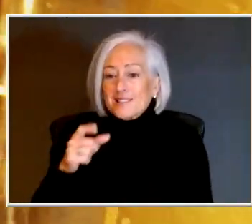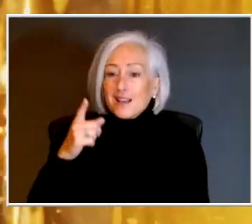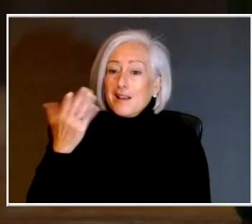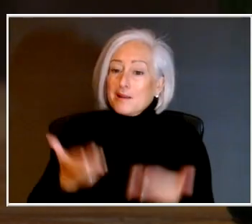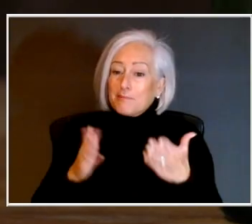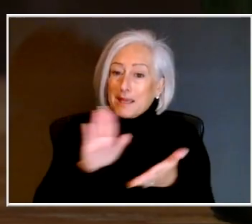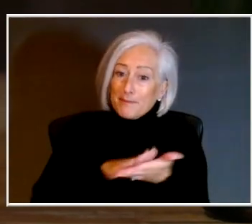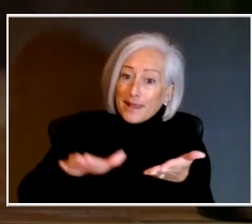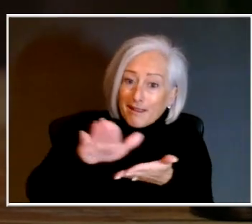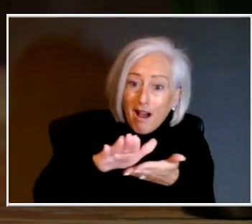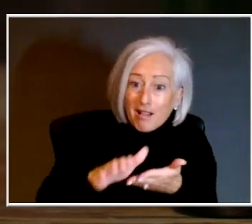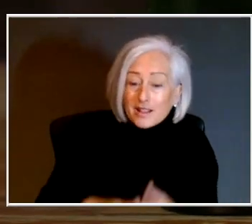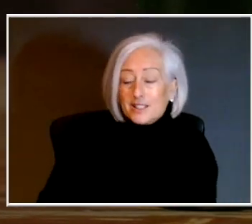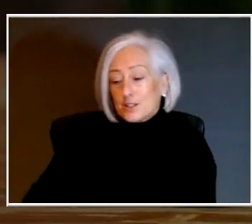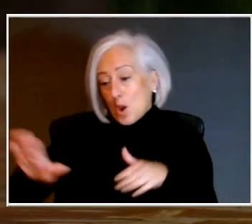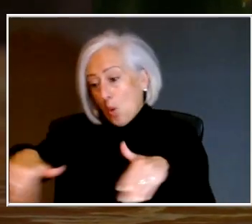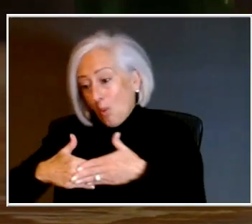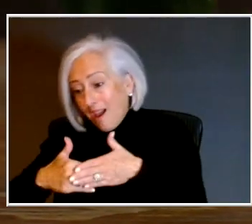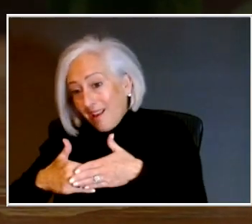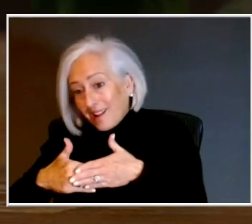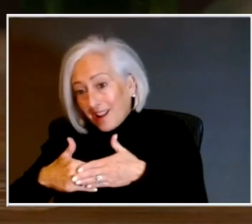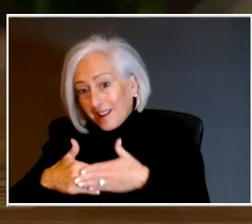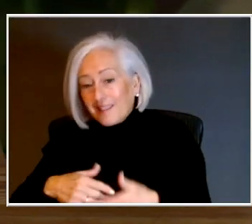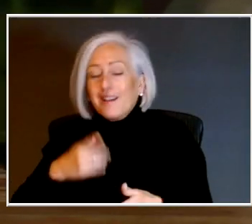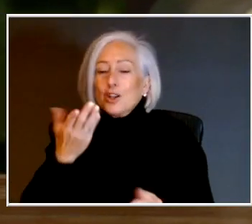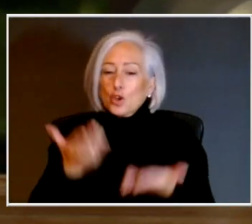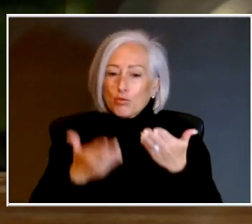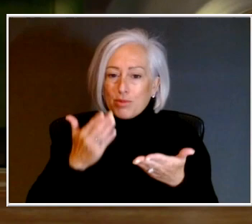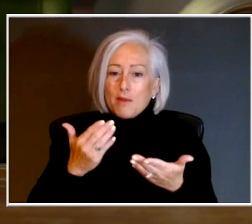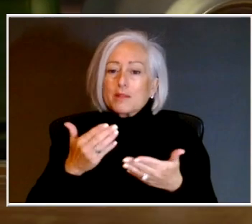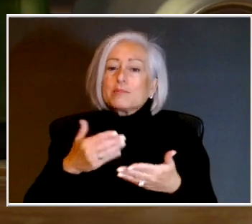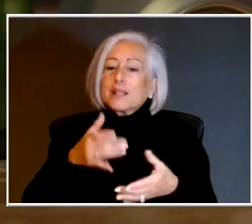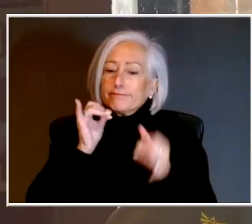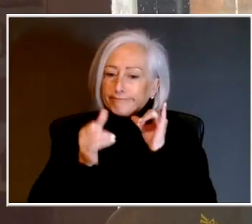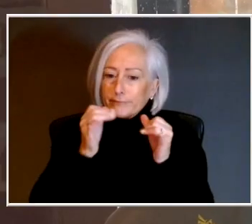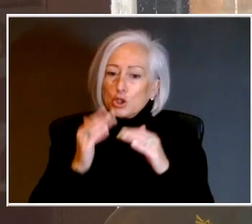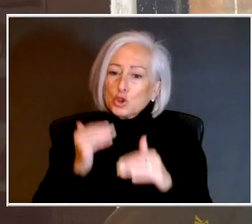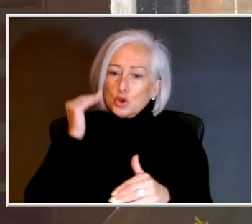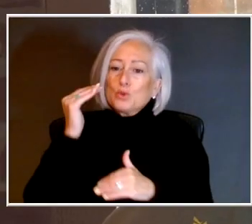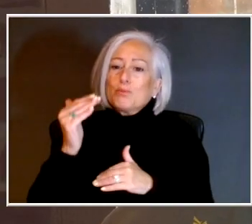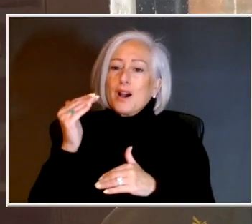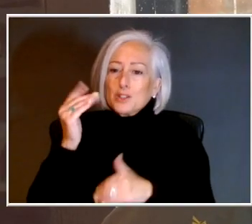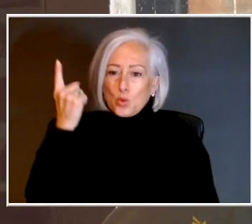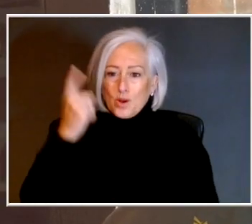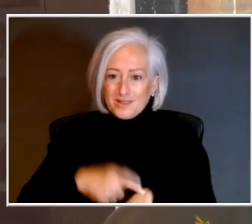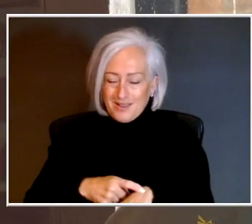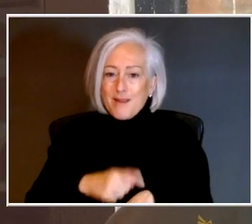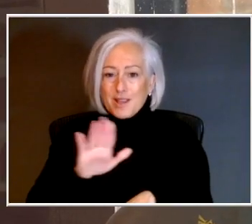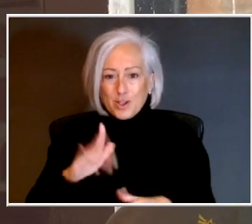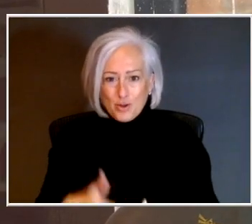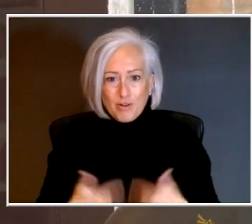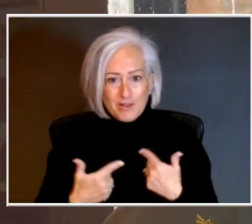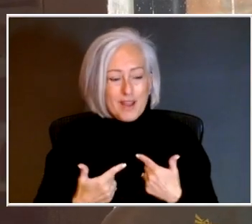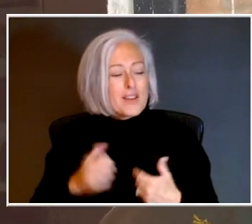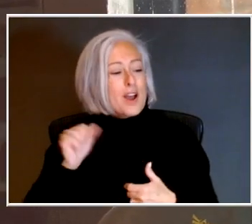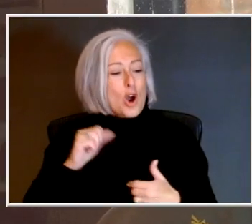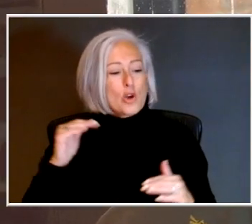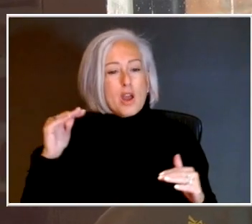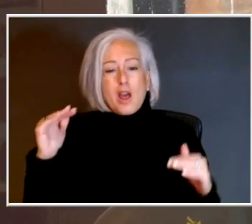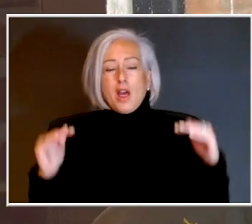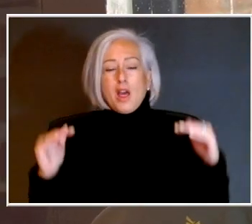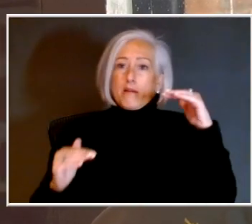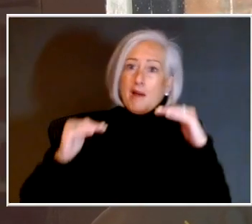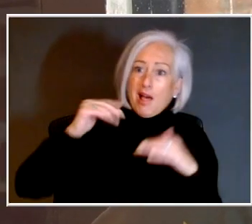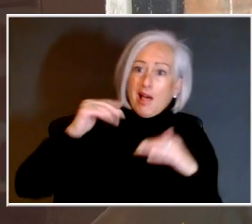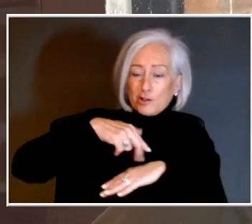most of us have overindulged at least once in our adult lives. And for many, once was enough. Loss of equilibrium, inability